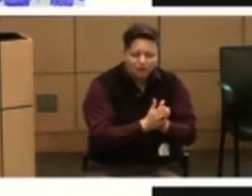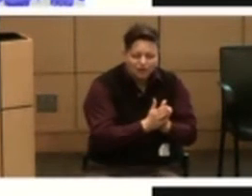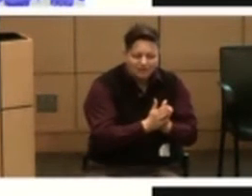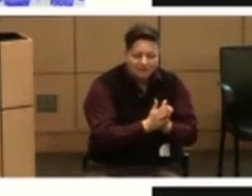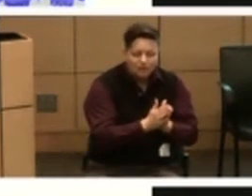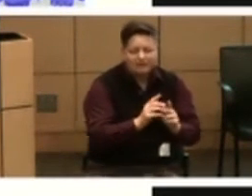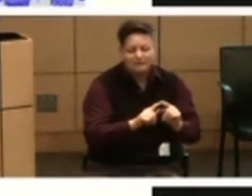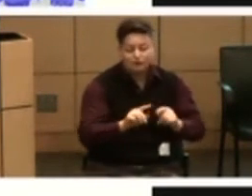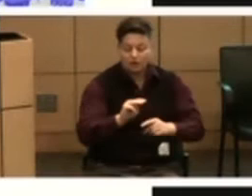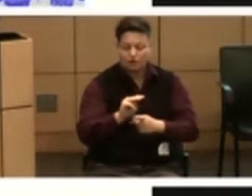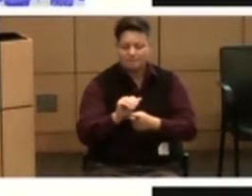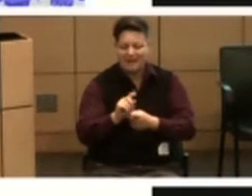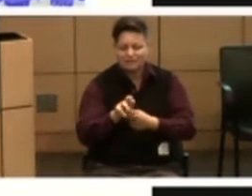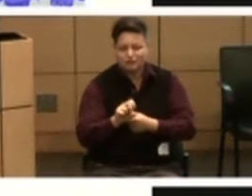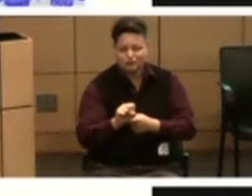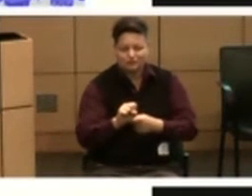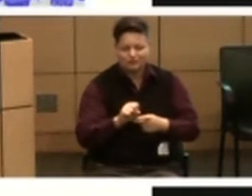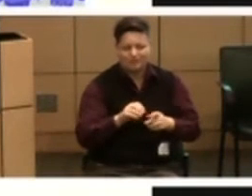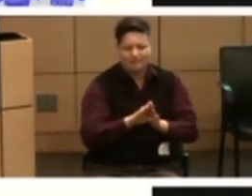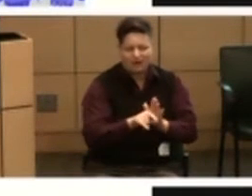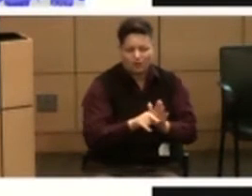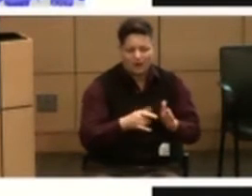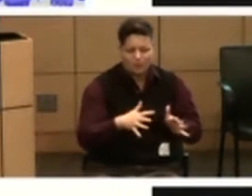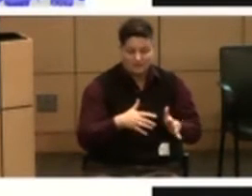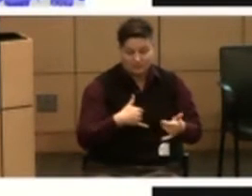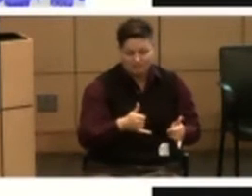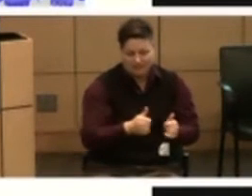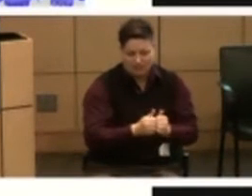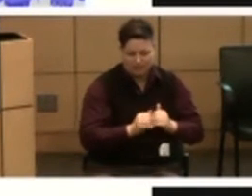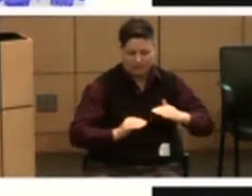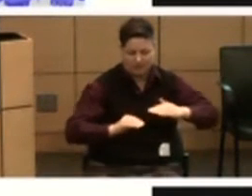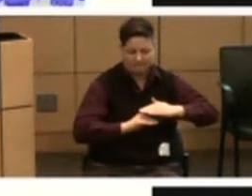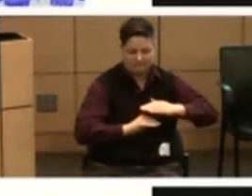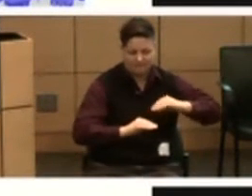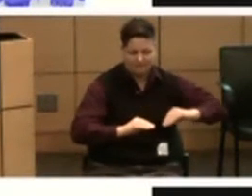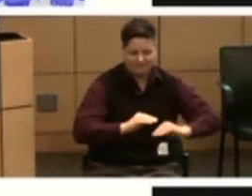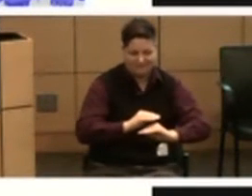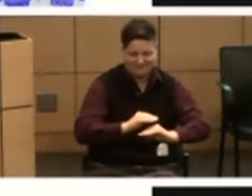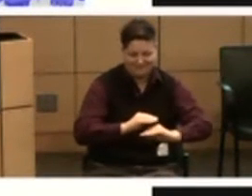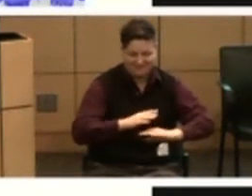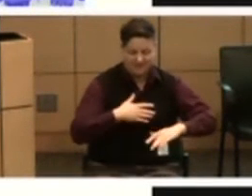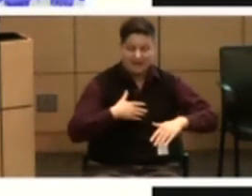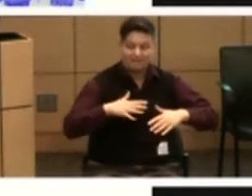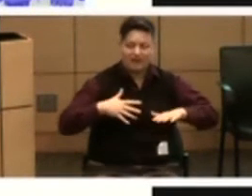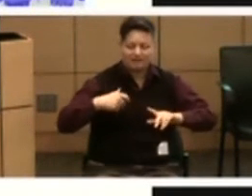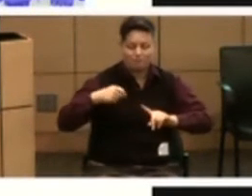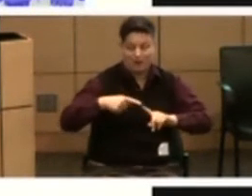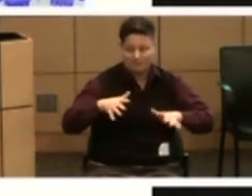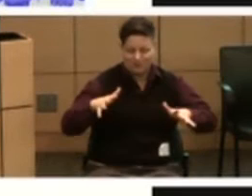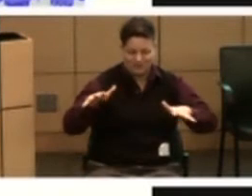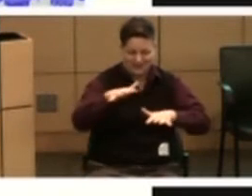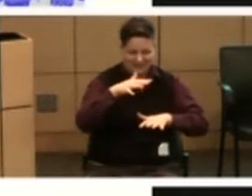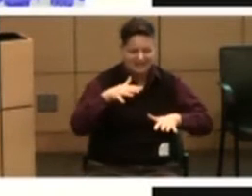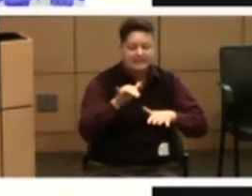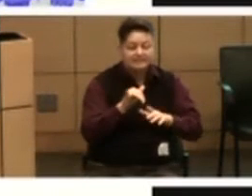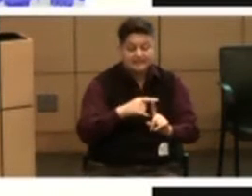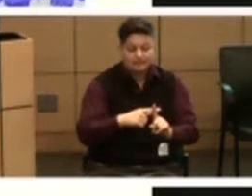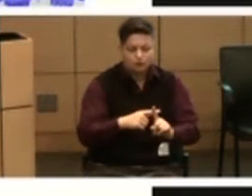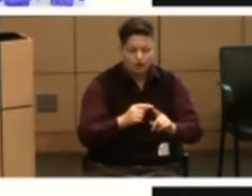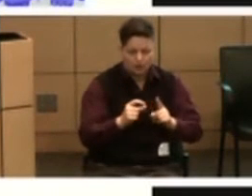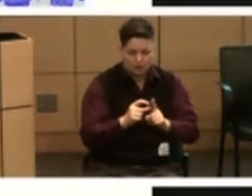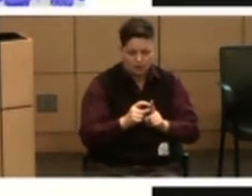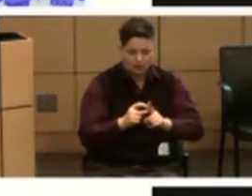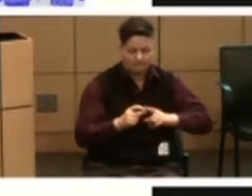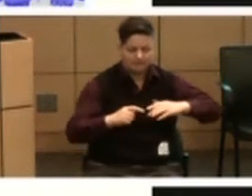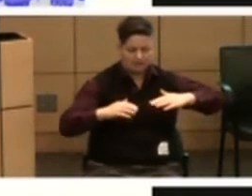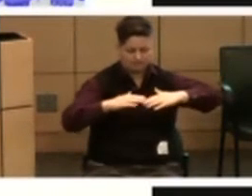with. And we'll let you see, I've kind of primed you. It's the same target word. But just see whether you think it's easier,